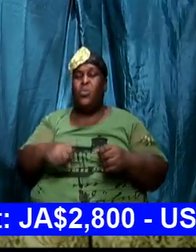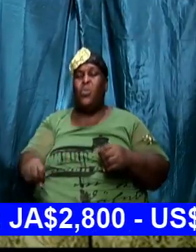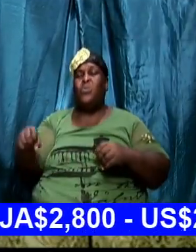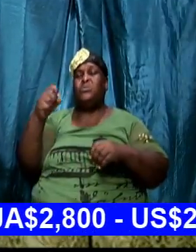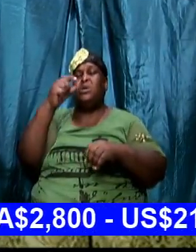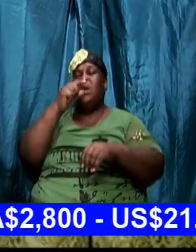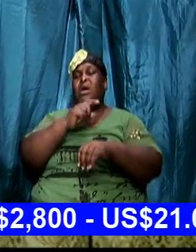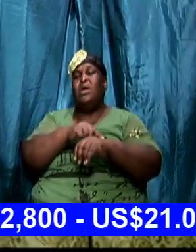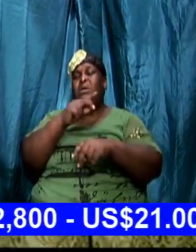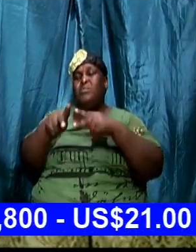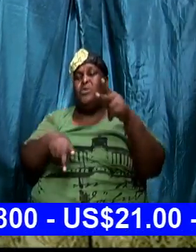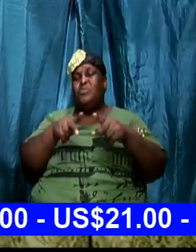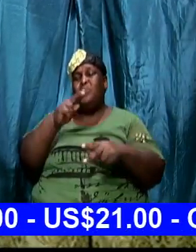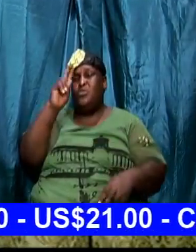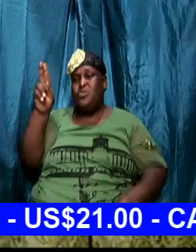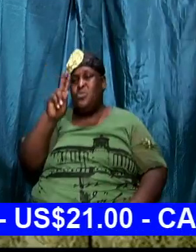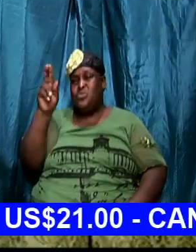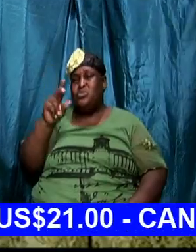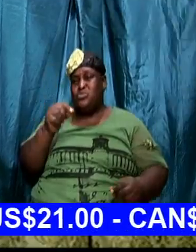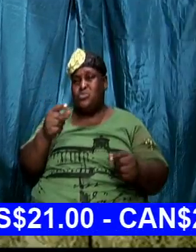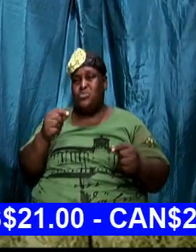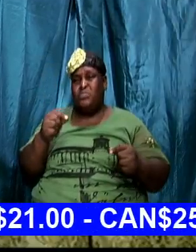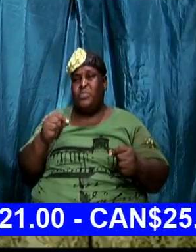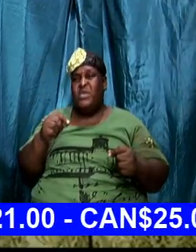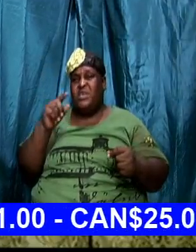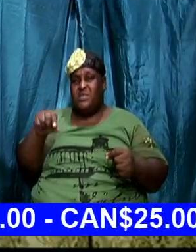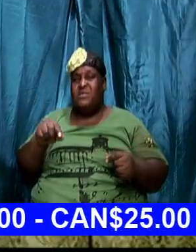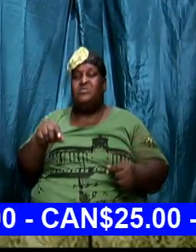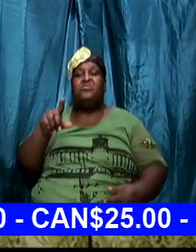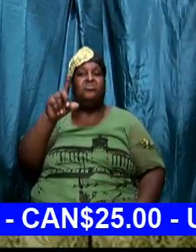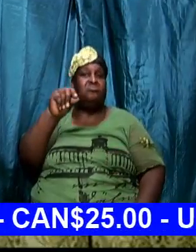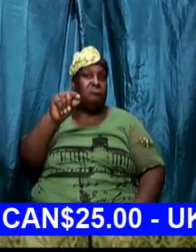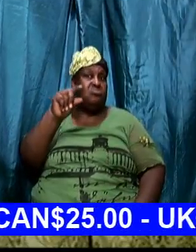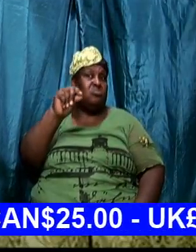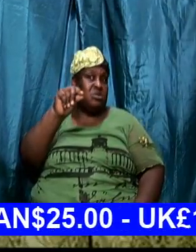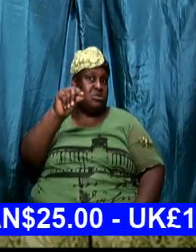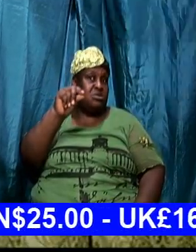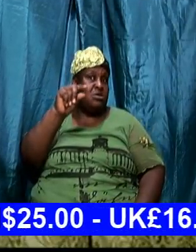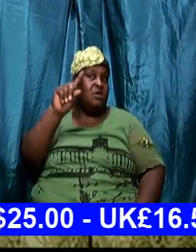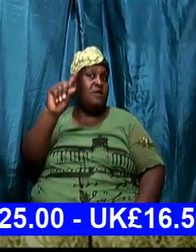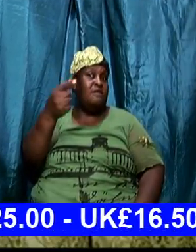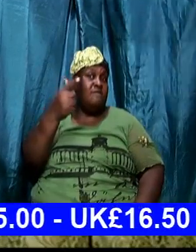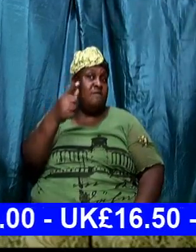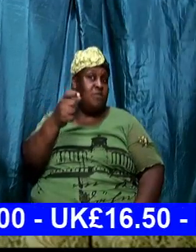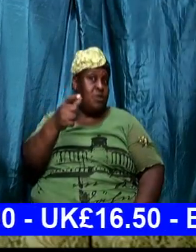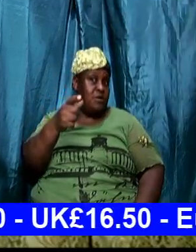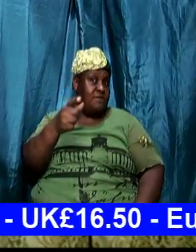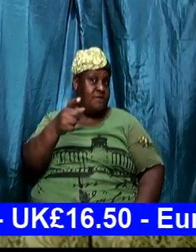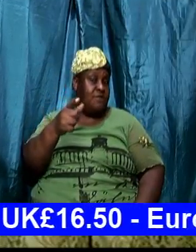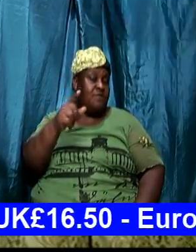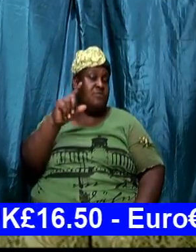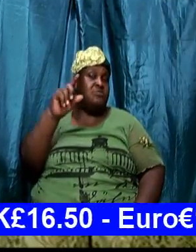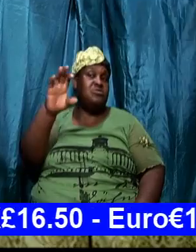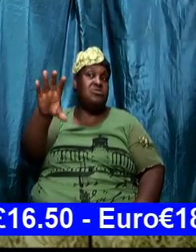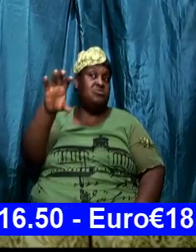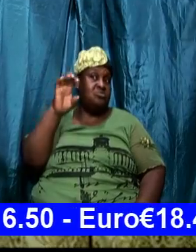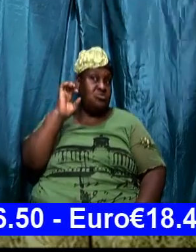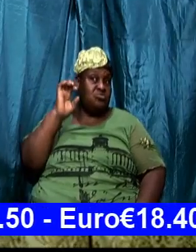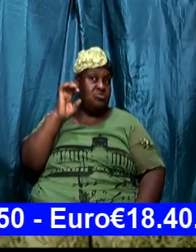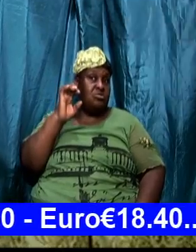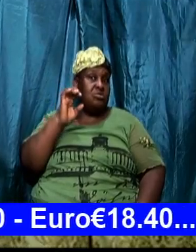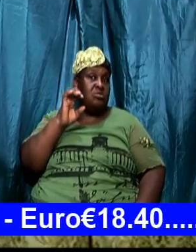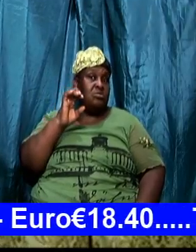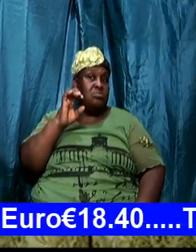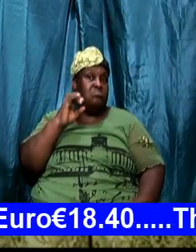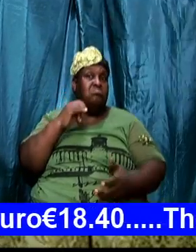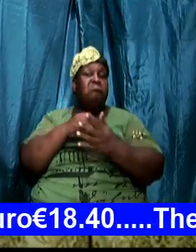this is the 21st century, and that does not apply to us. If it is in the book, it is for you. It